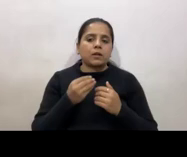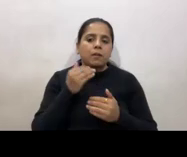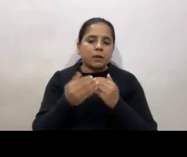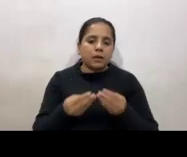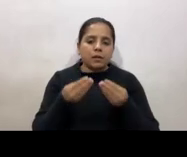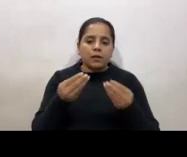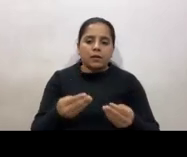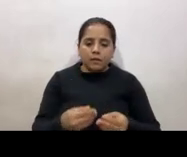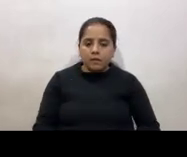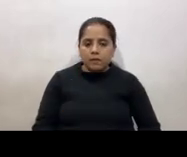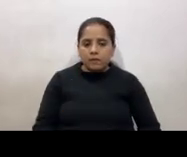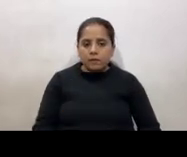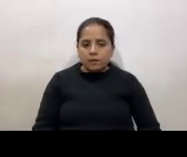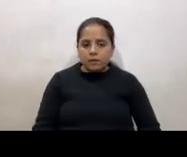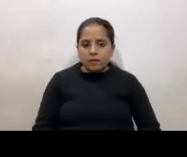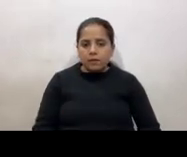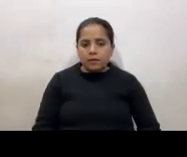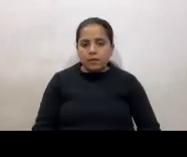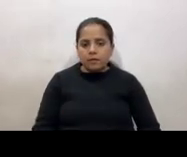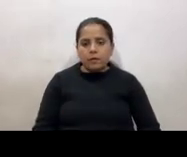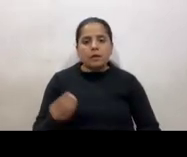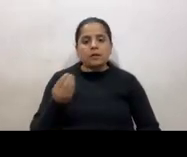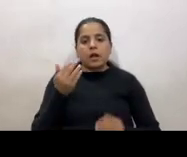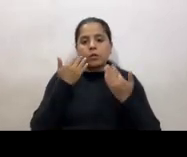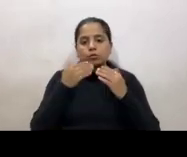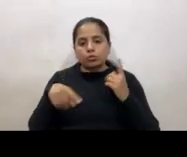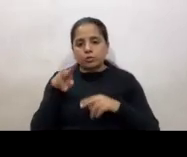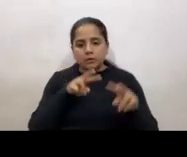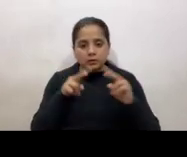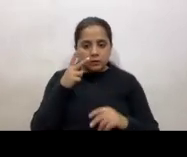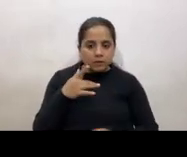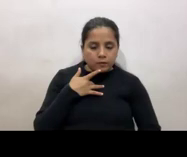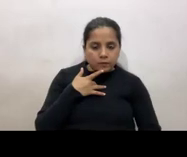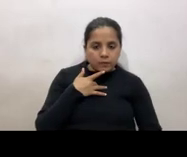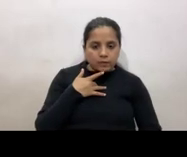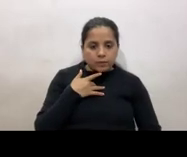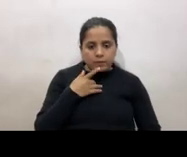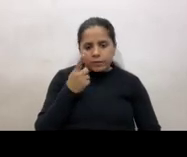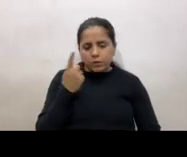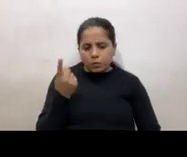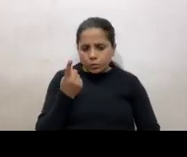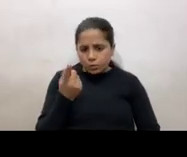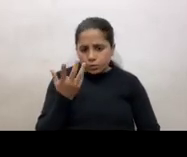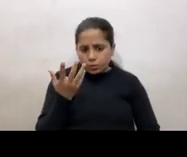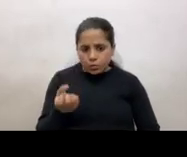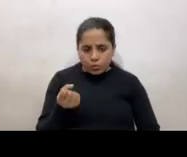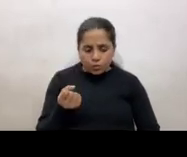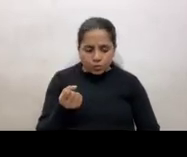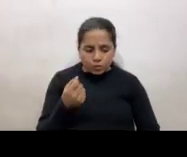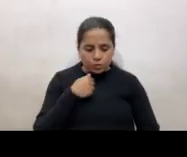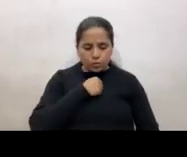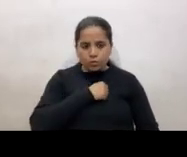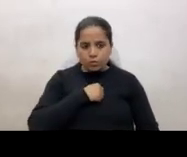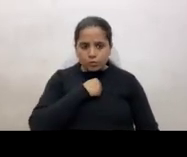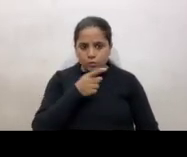there as well. Some of the scholars say. So you Okay, just so wanted this is to, sorry, so you just